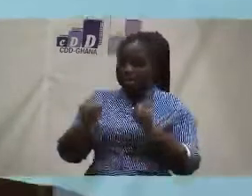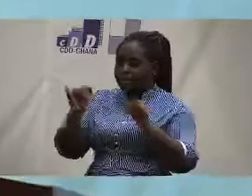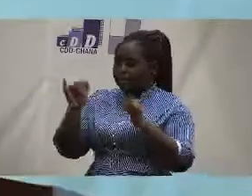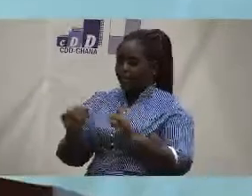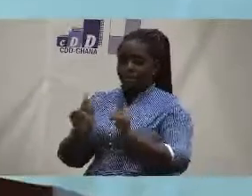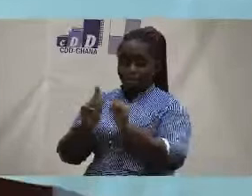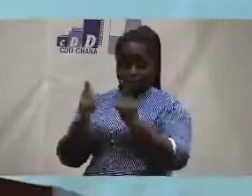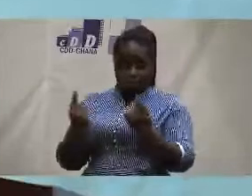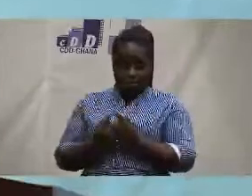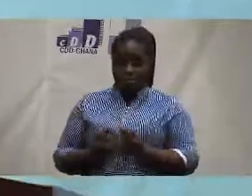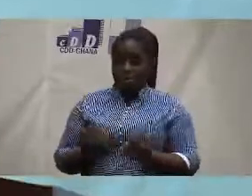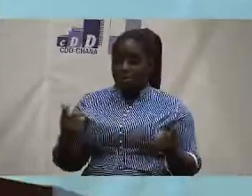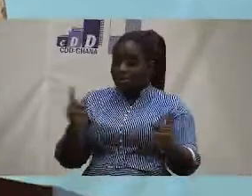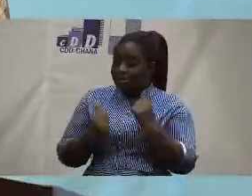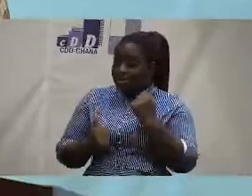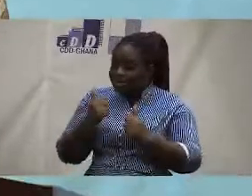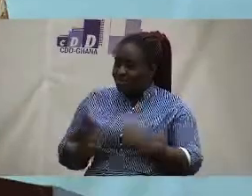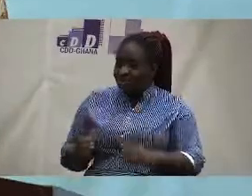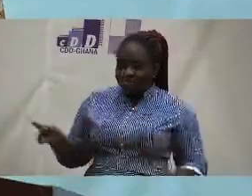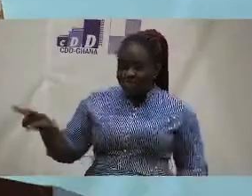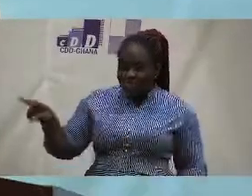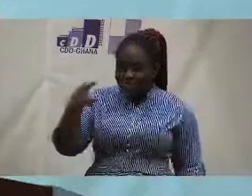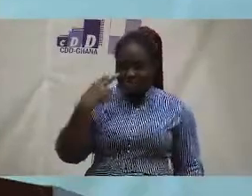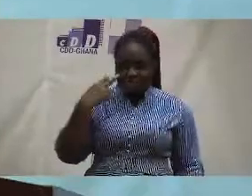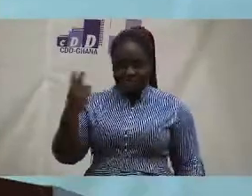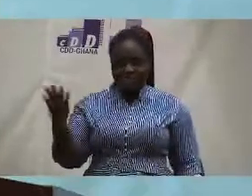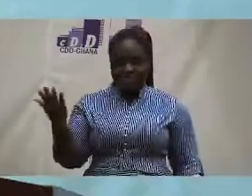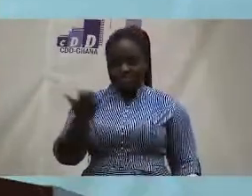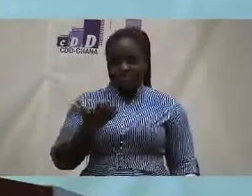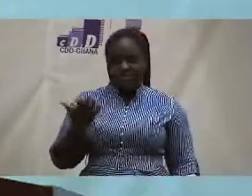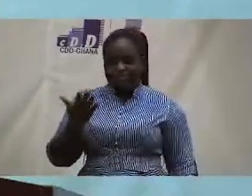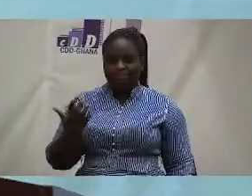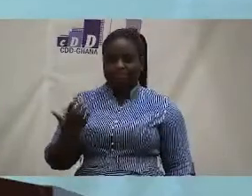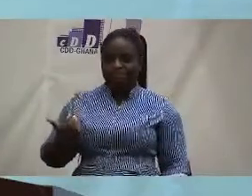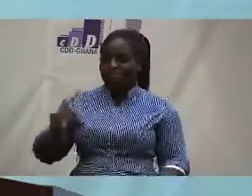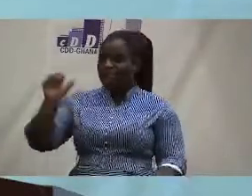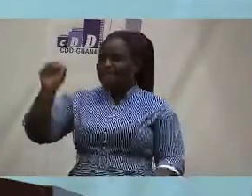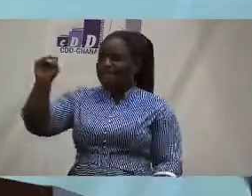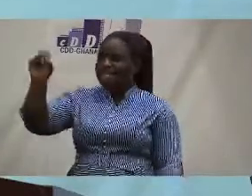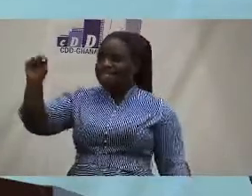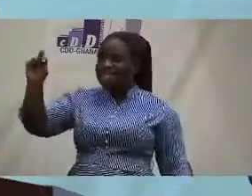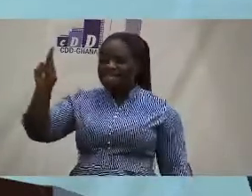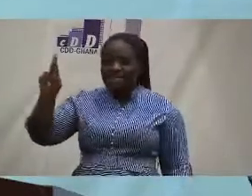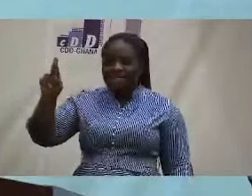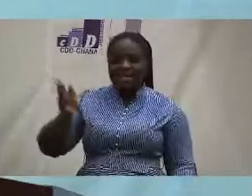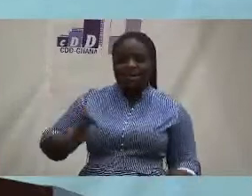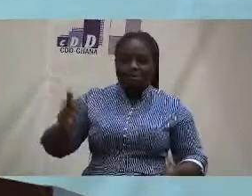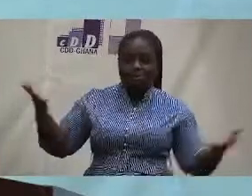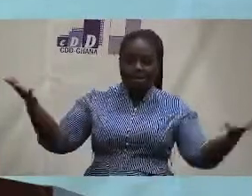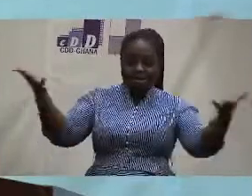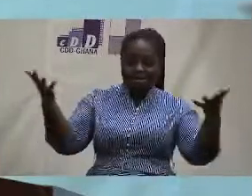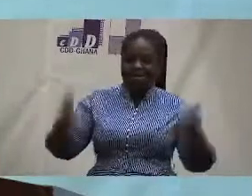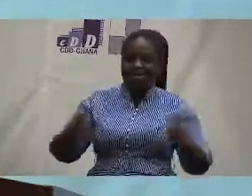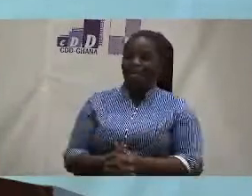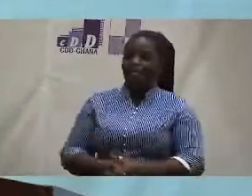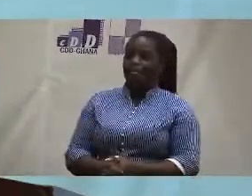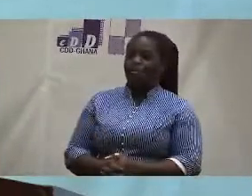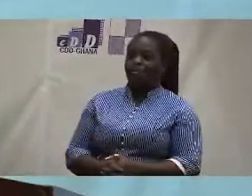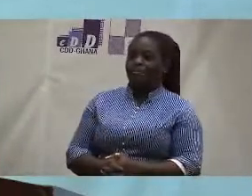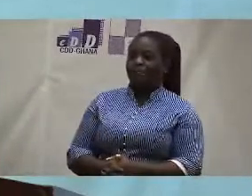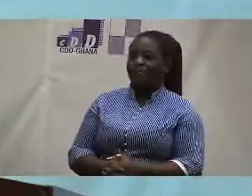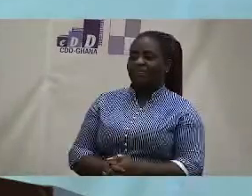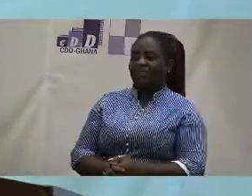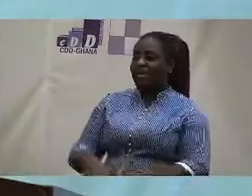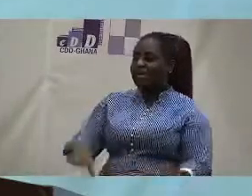group, which we are seeing today with the caliber of senior actors that are present at this